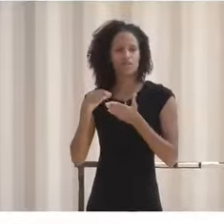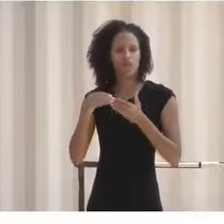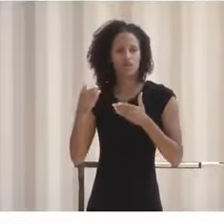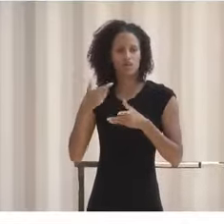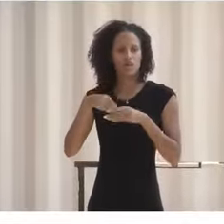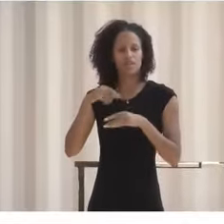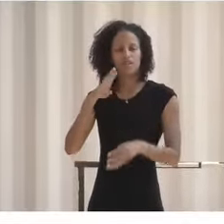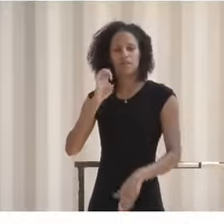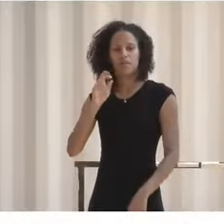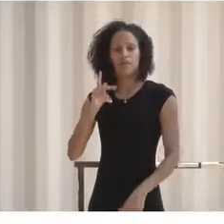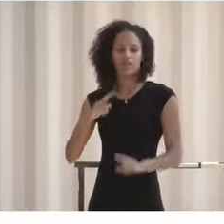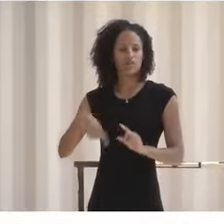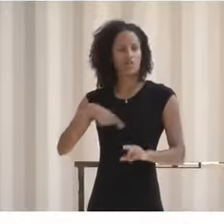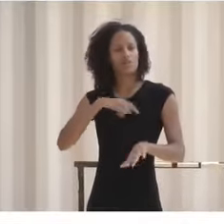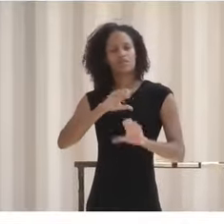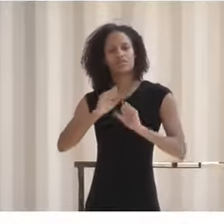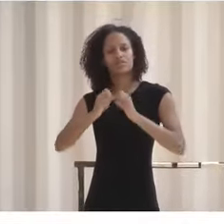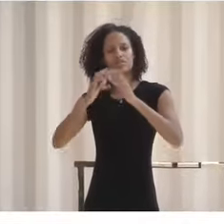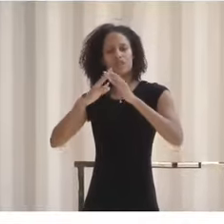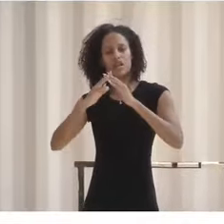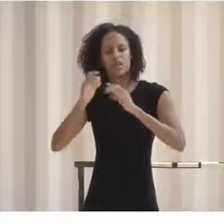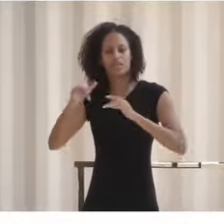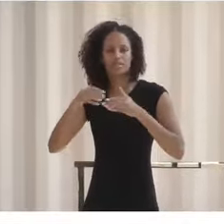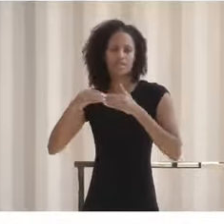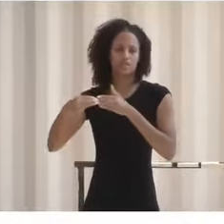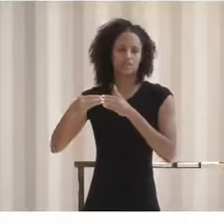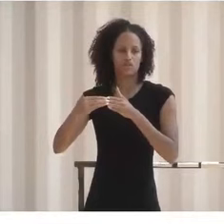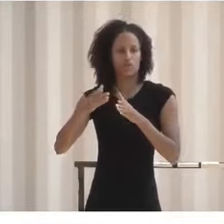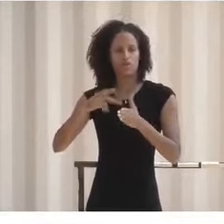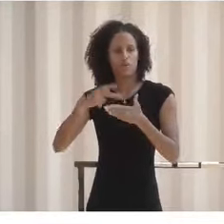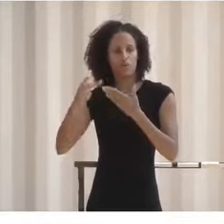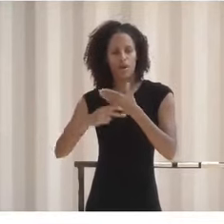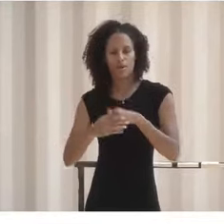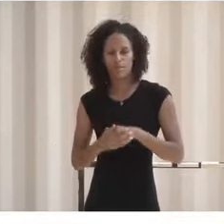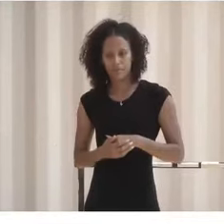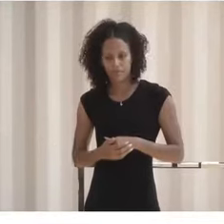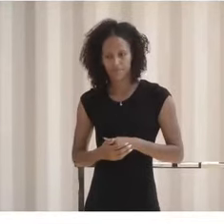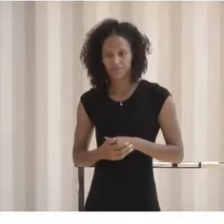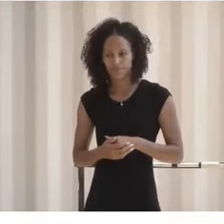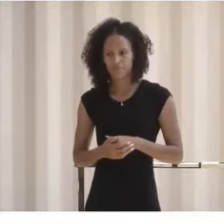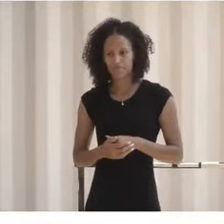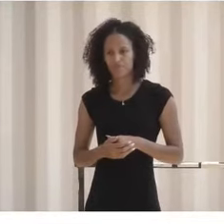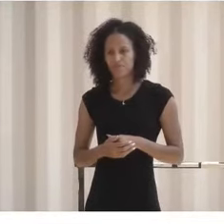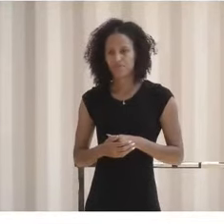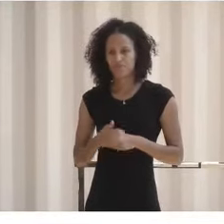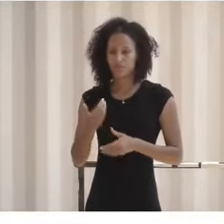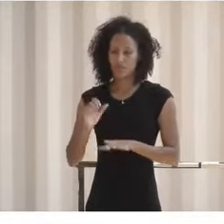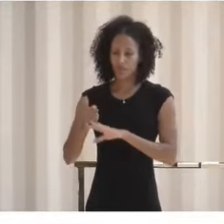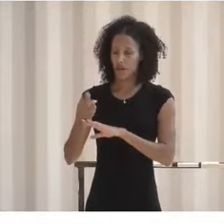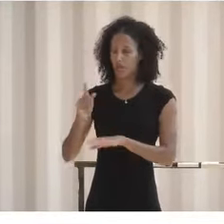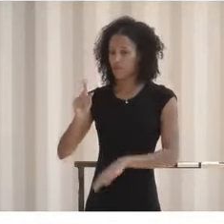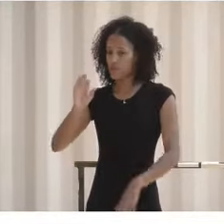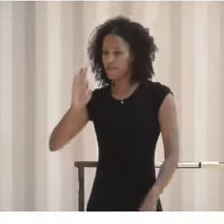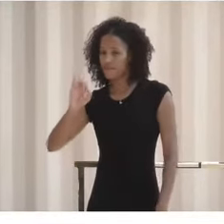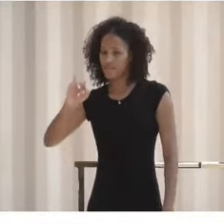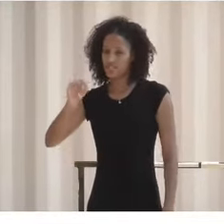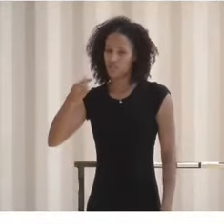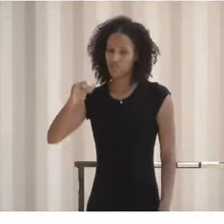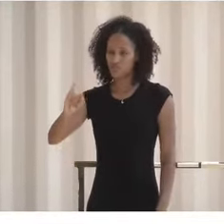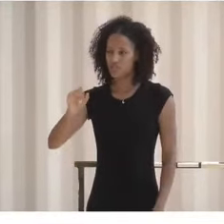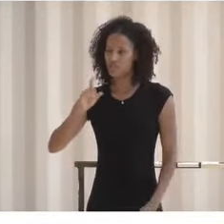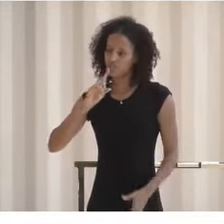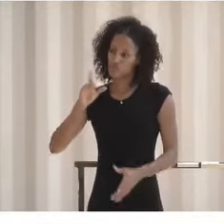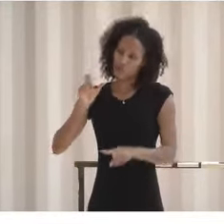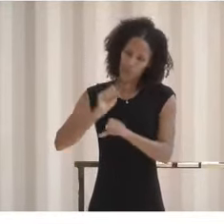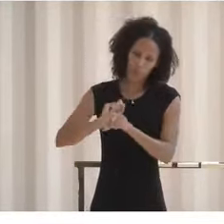our flagship economic and leadership program in Fiji, specifically rural and